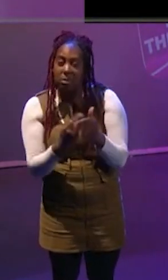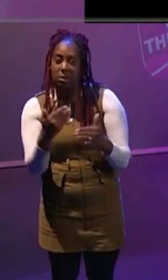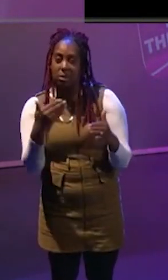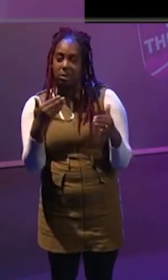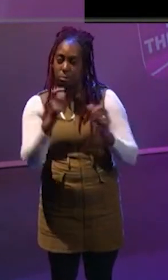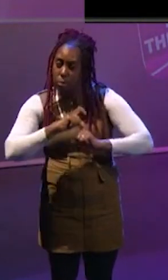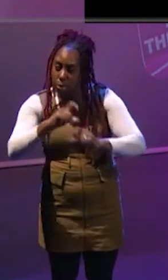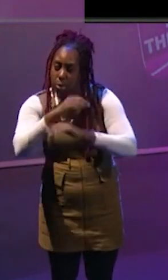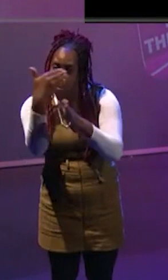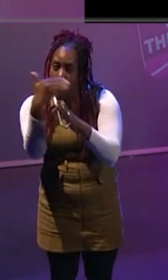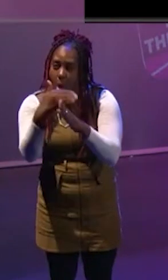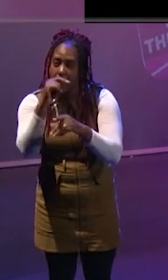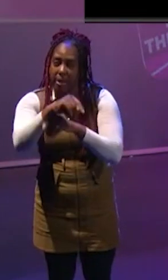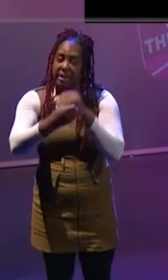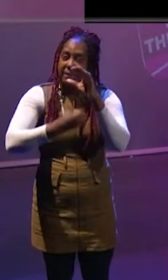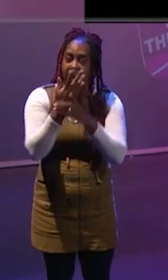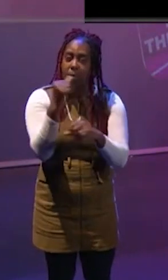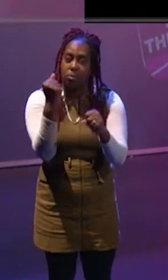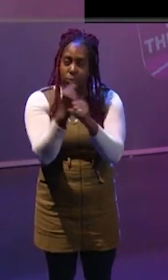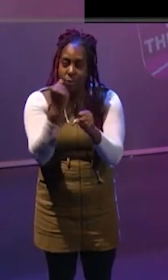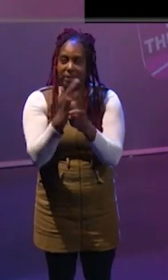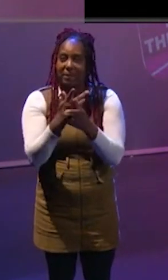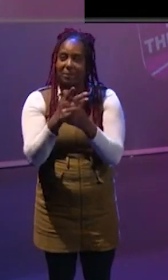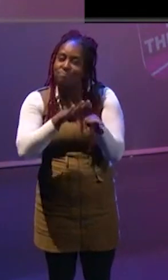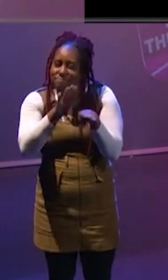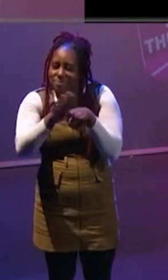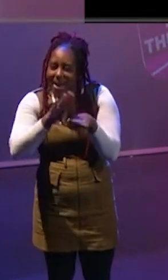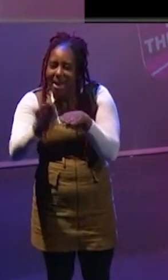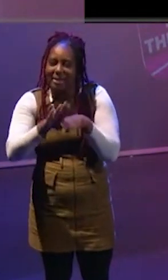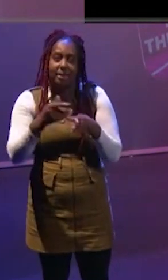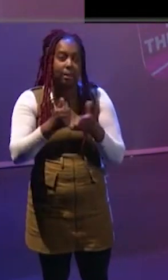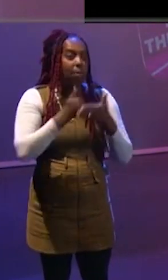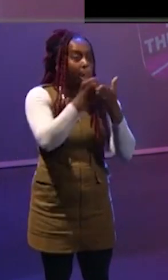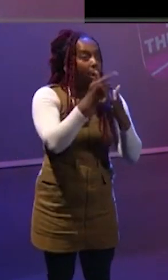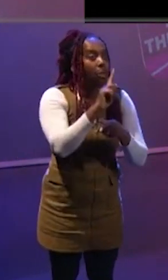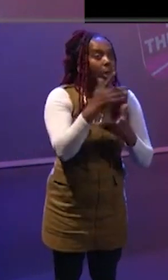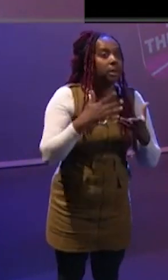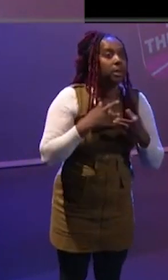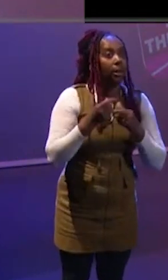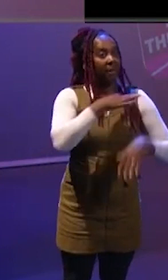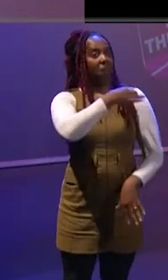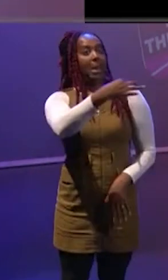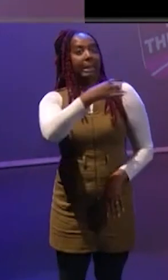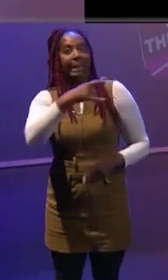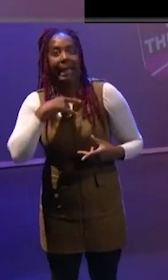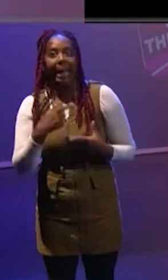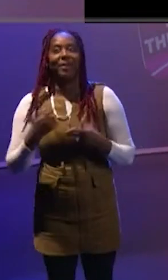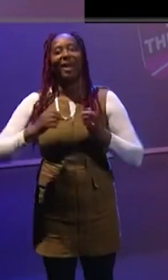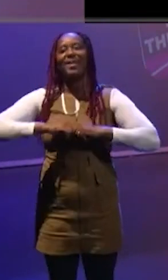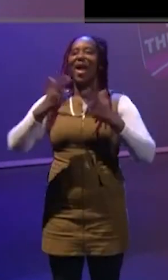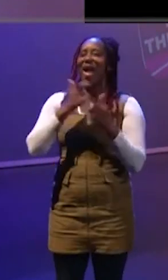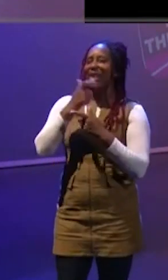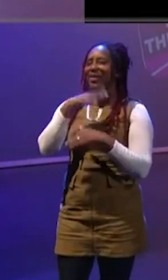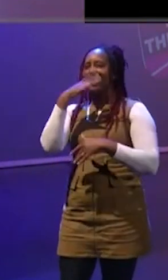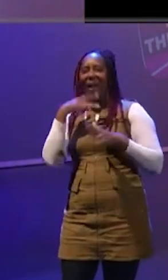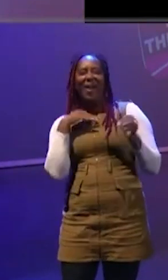working, as well as like developing my producing practice and kind of assisting people and like volunteering and like hanging out like a bad